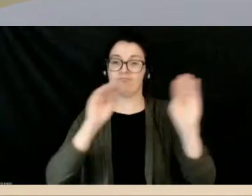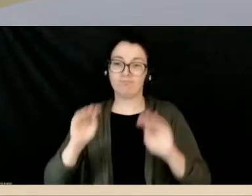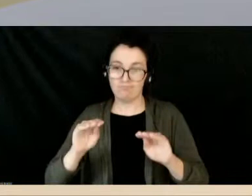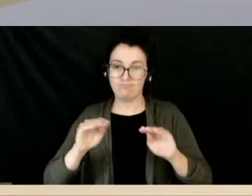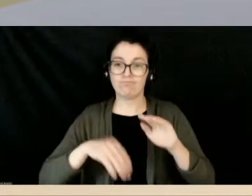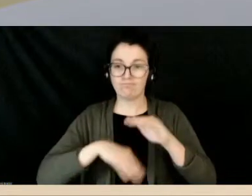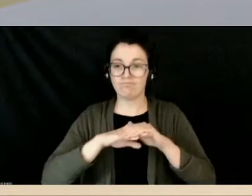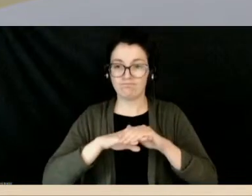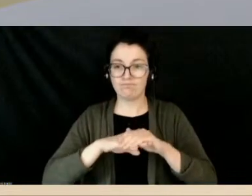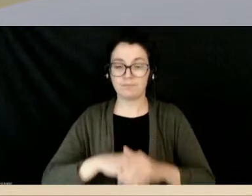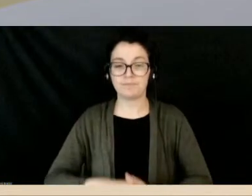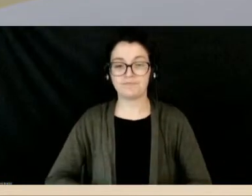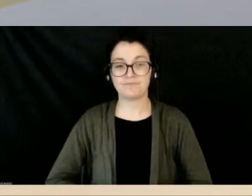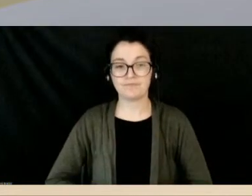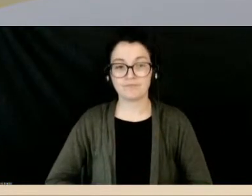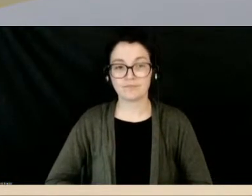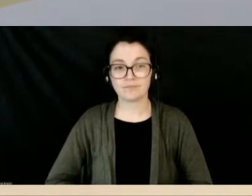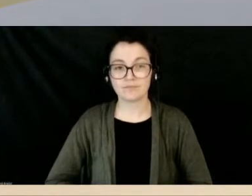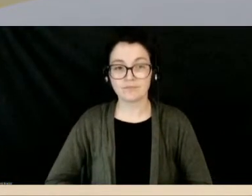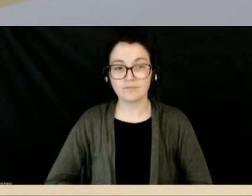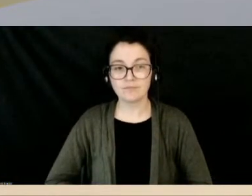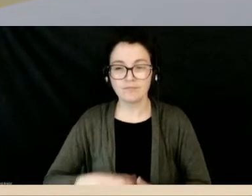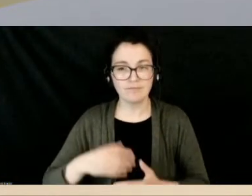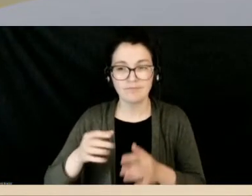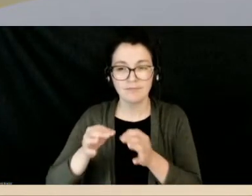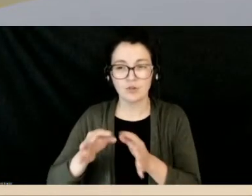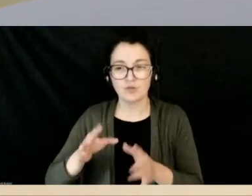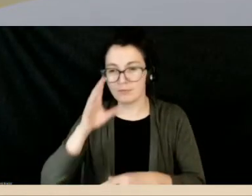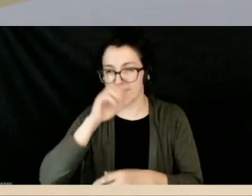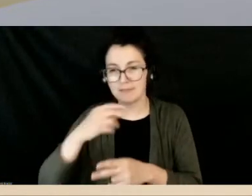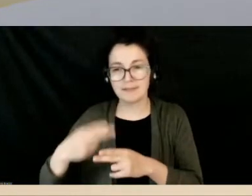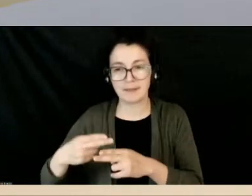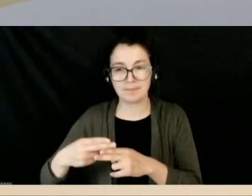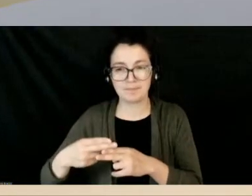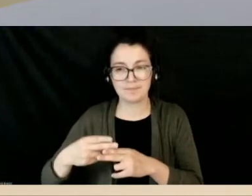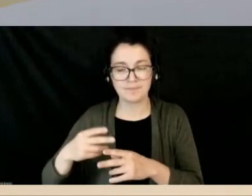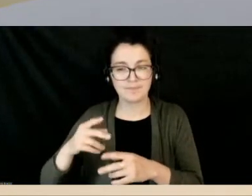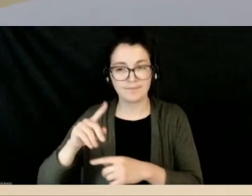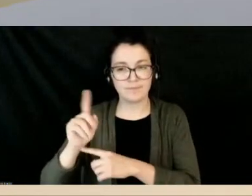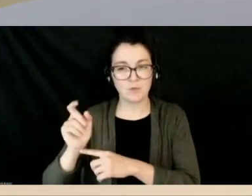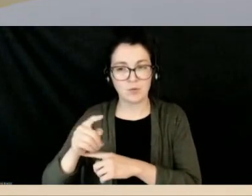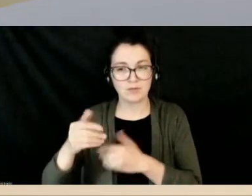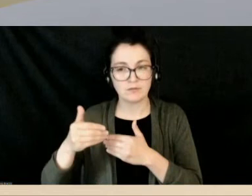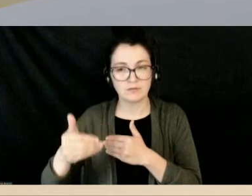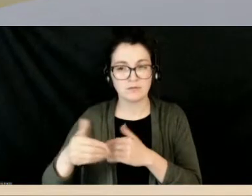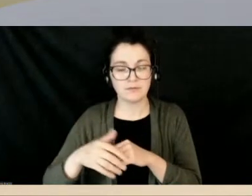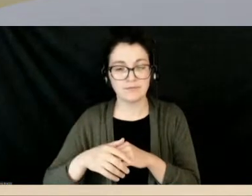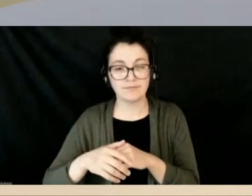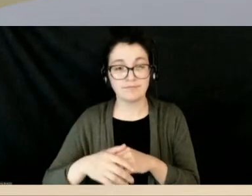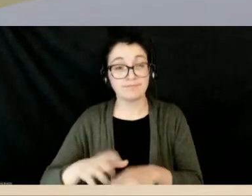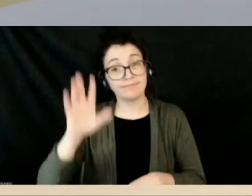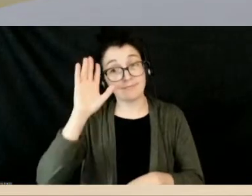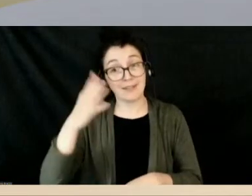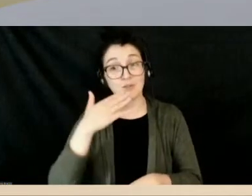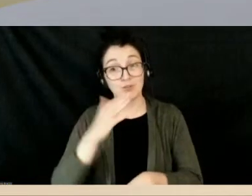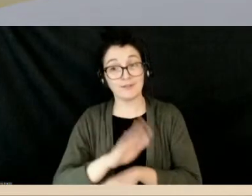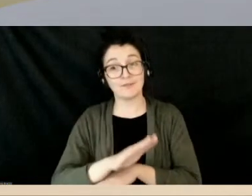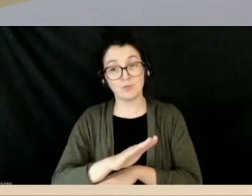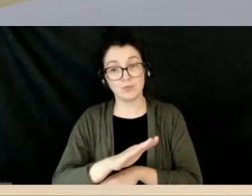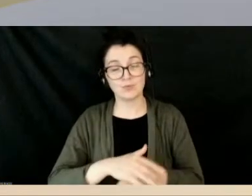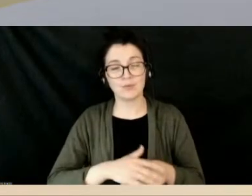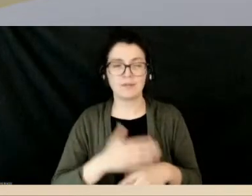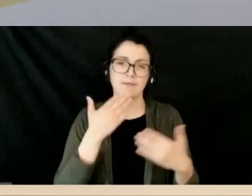Tom Bateman, Brunswick News. Oh, good afternoon. Thank you for taking my question. I wonder